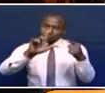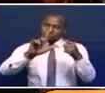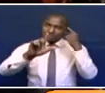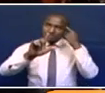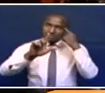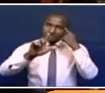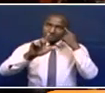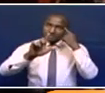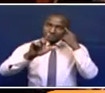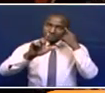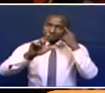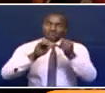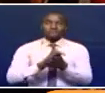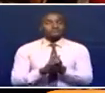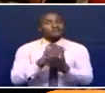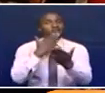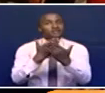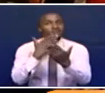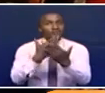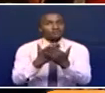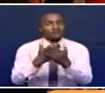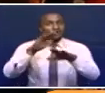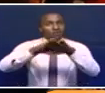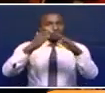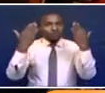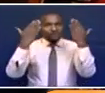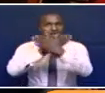JKL. That's what I'm talking about. Thanks so much for watching. Good night.